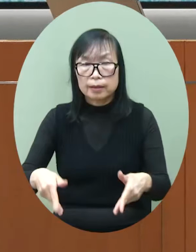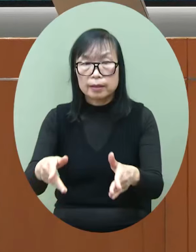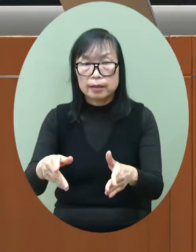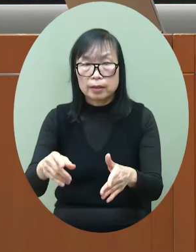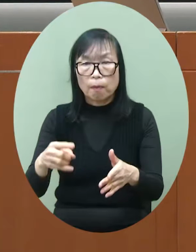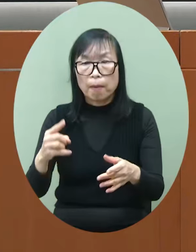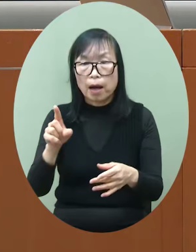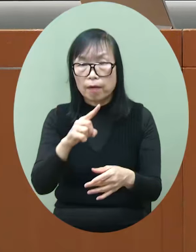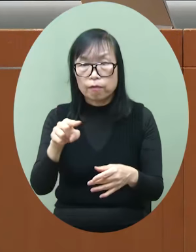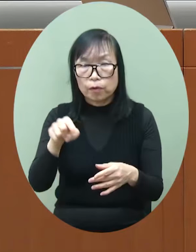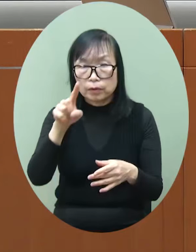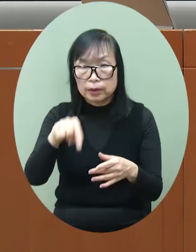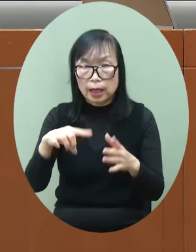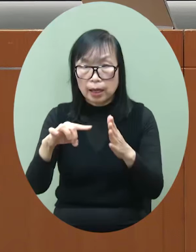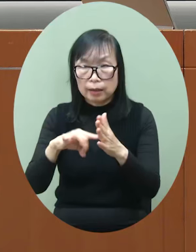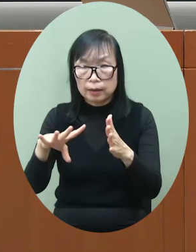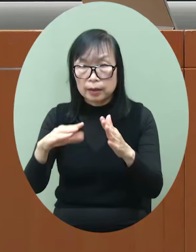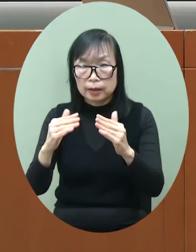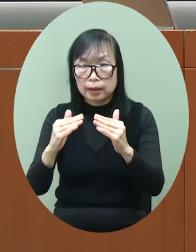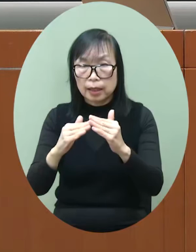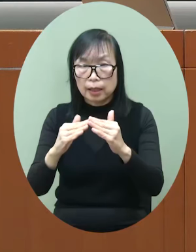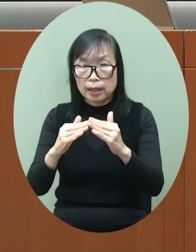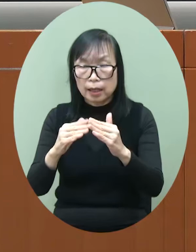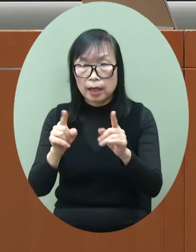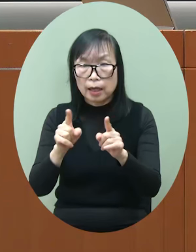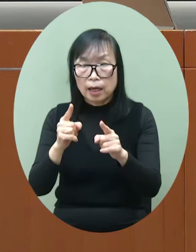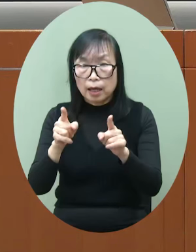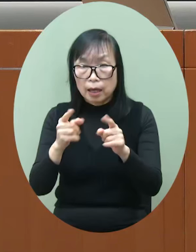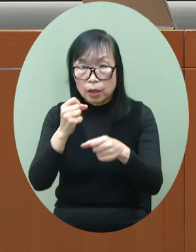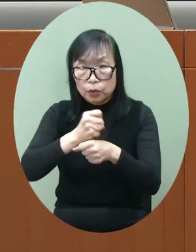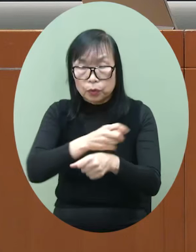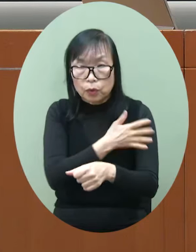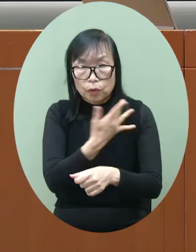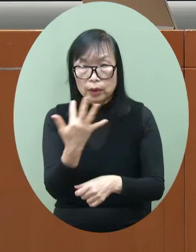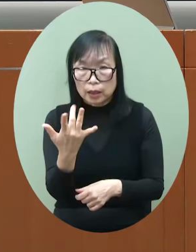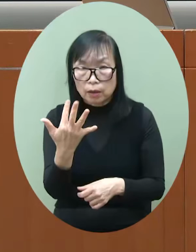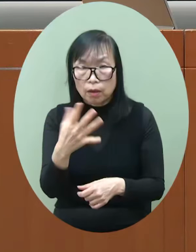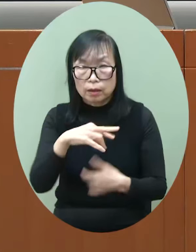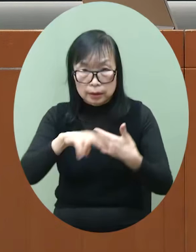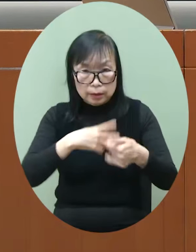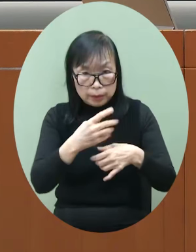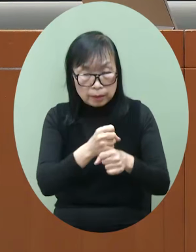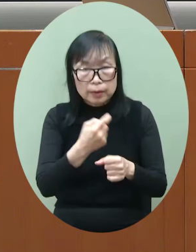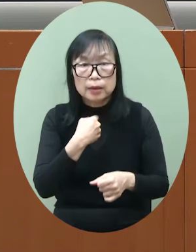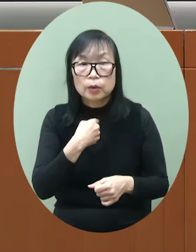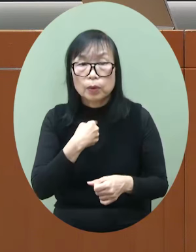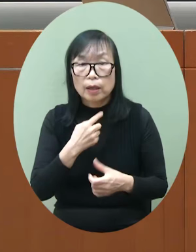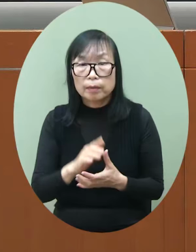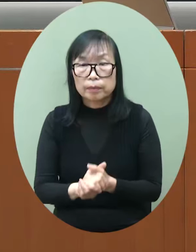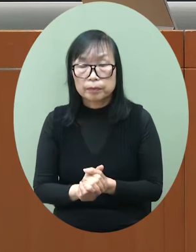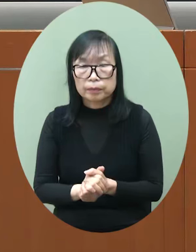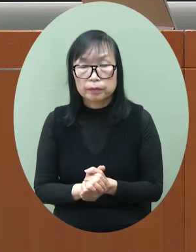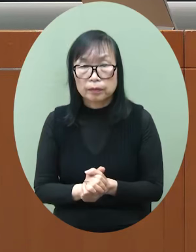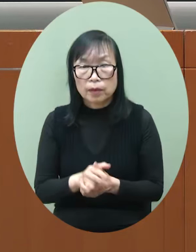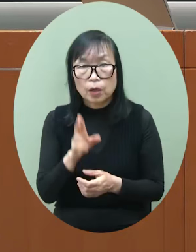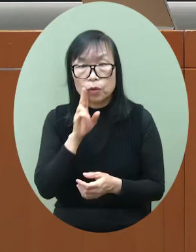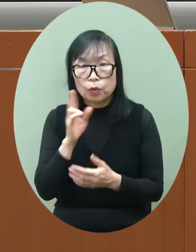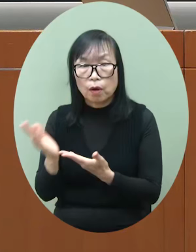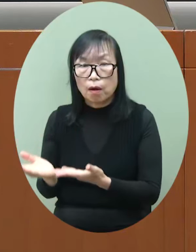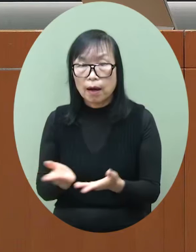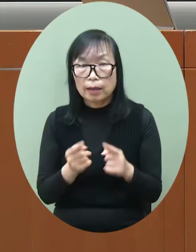quarantined and should customers be worried about having been to these places and should they also get tested and